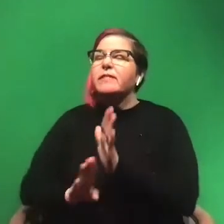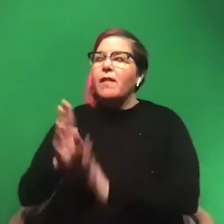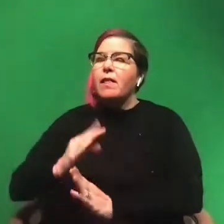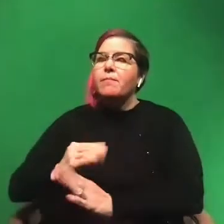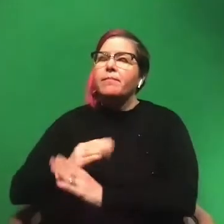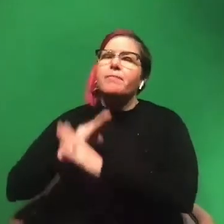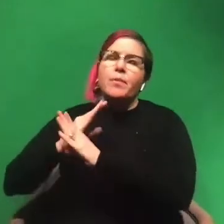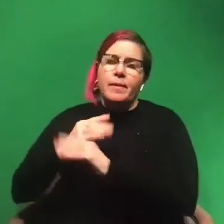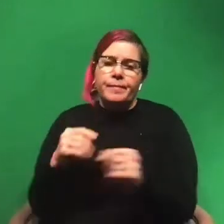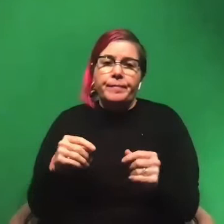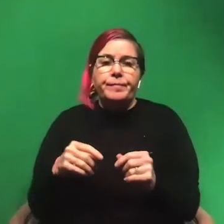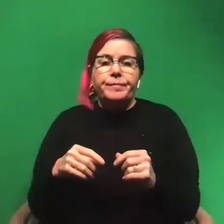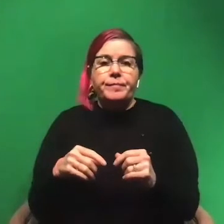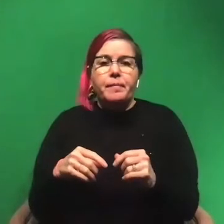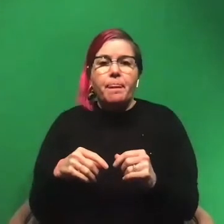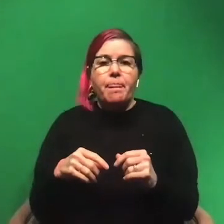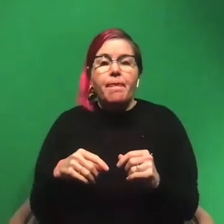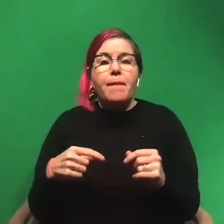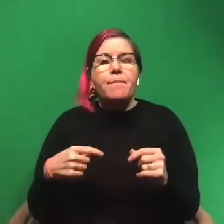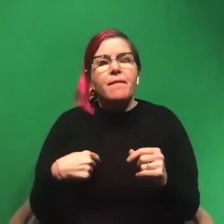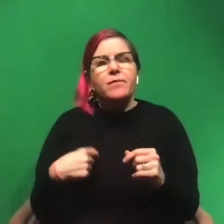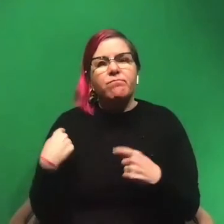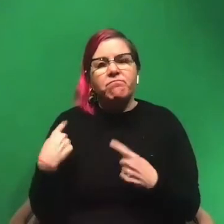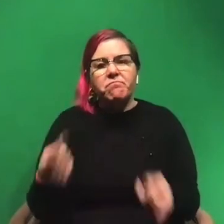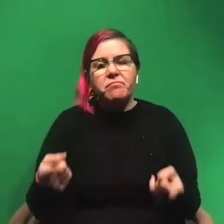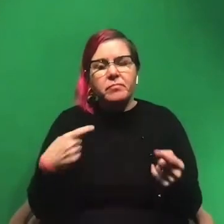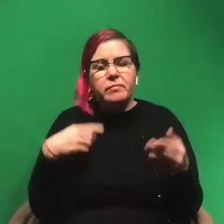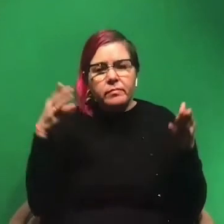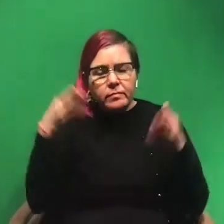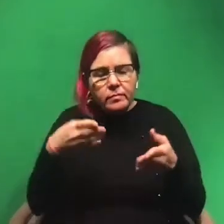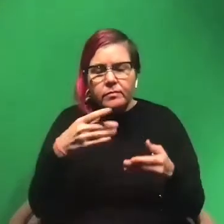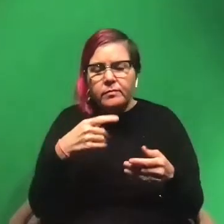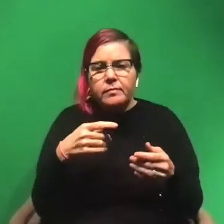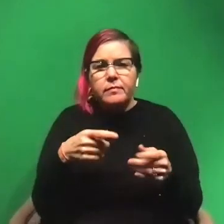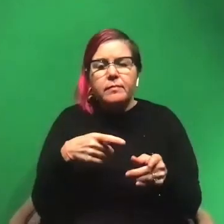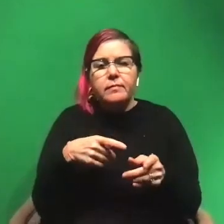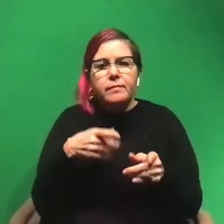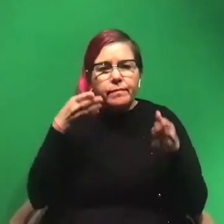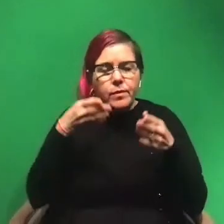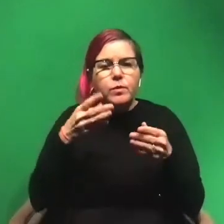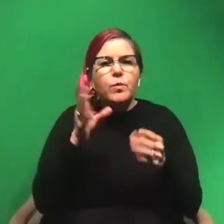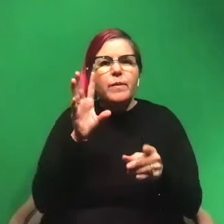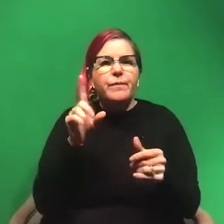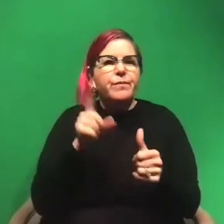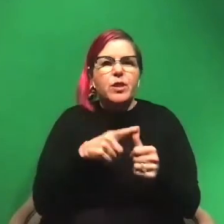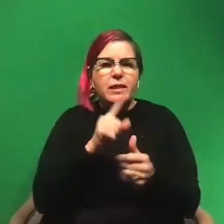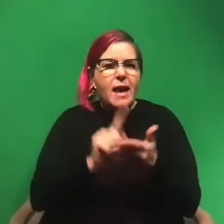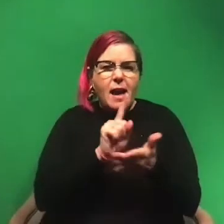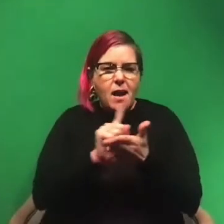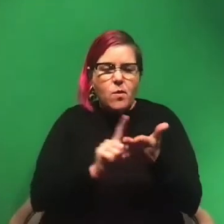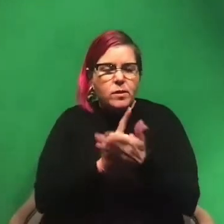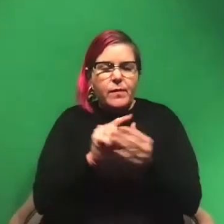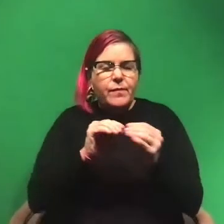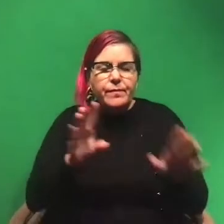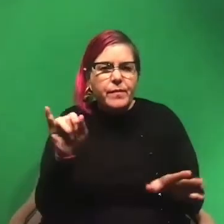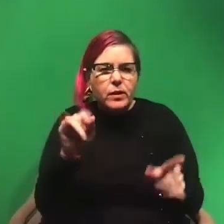But for the longest time, my main interest is what happens within hours of infection. And there's a lot